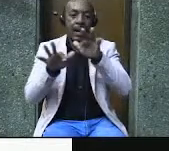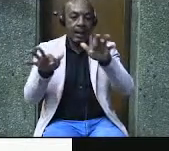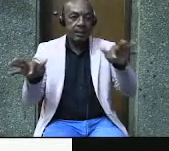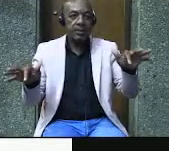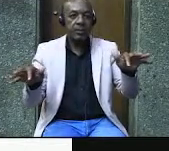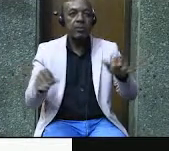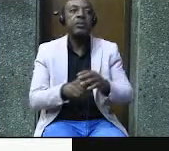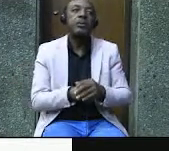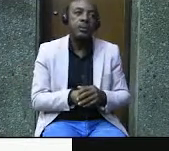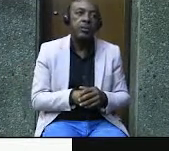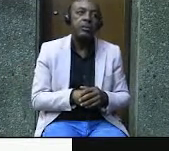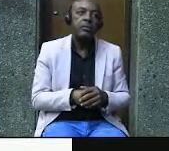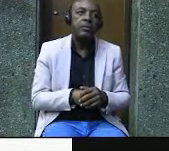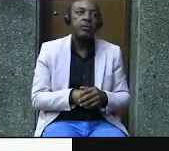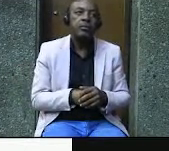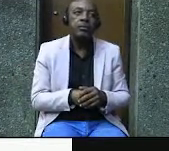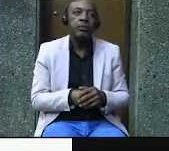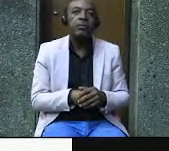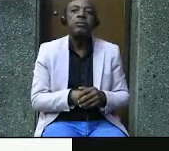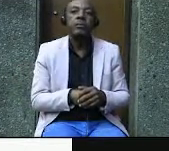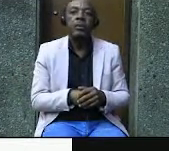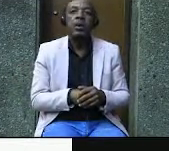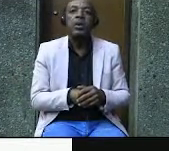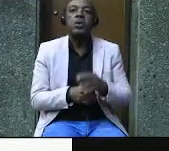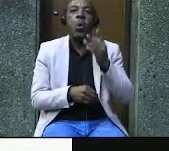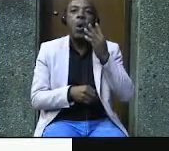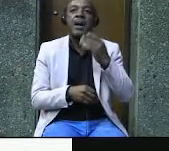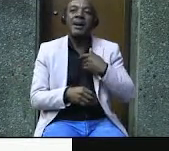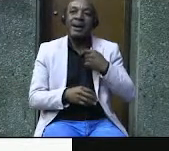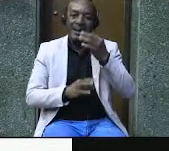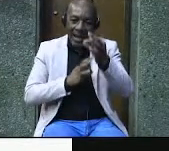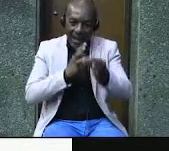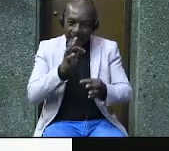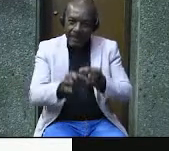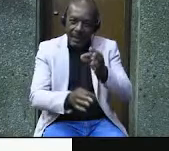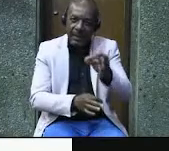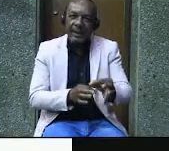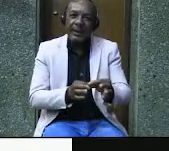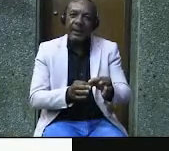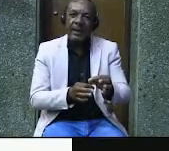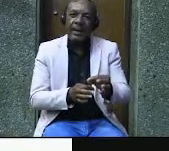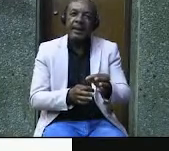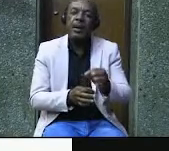public purpose, which is very broad also, public purpose